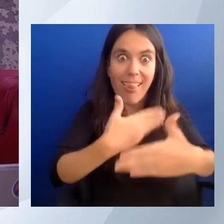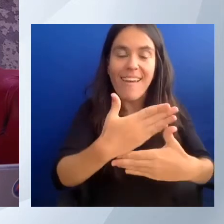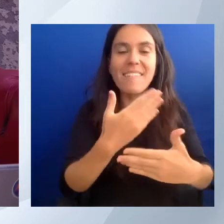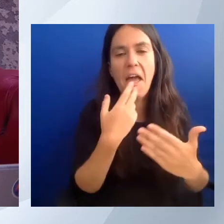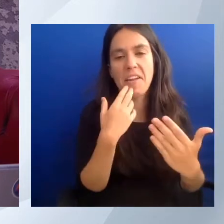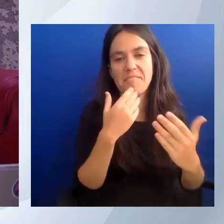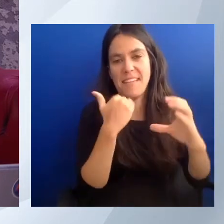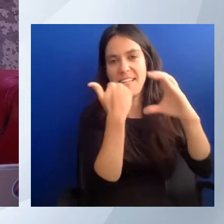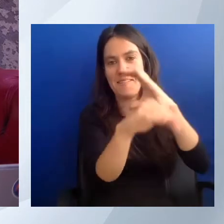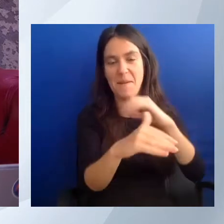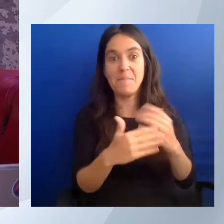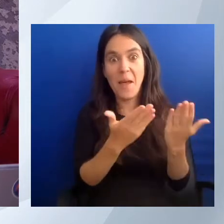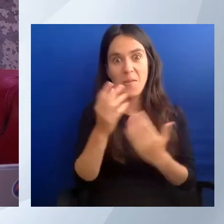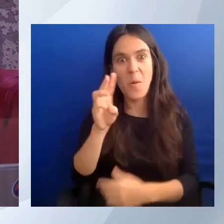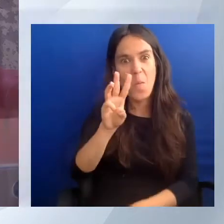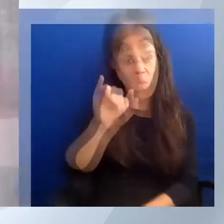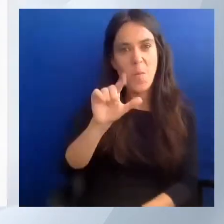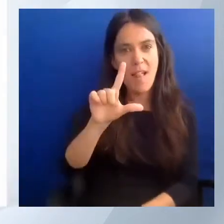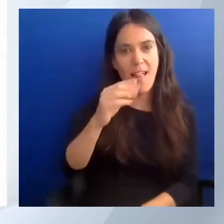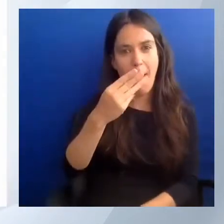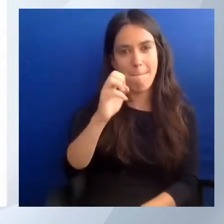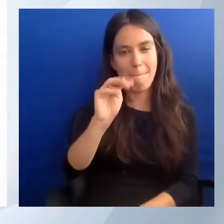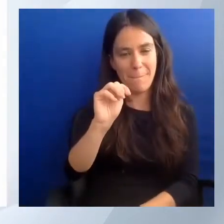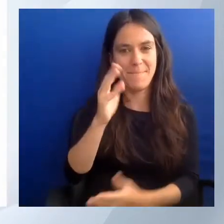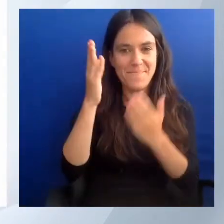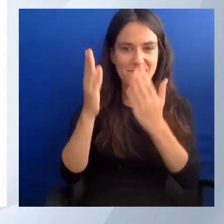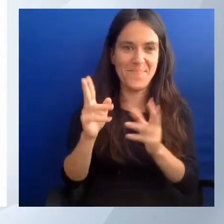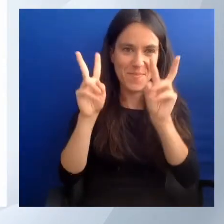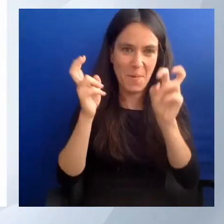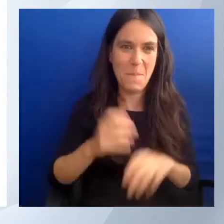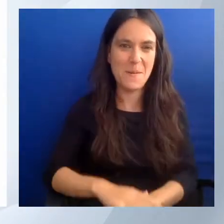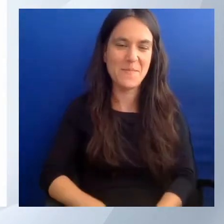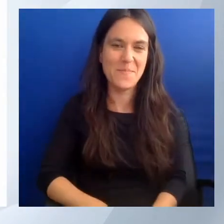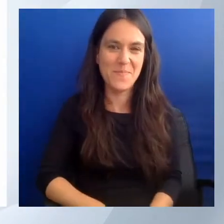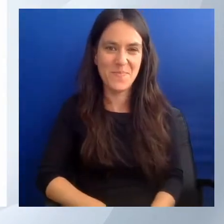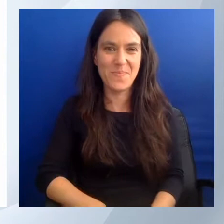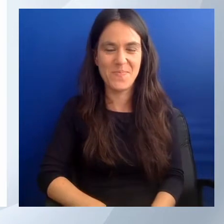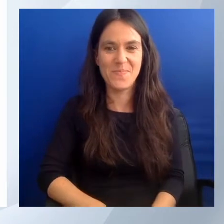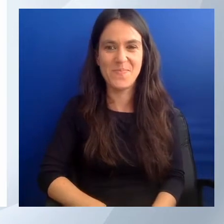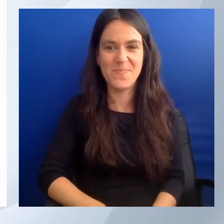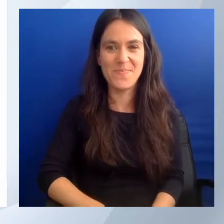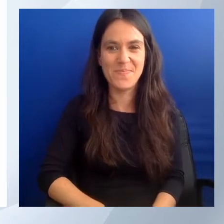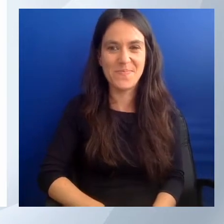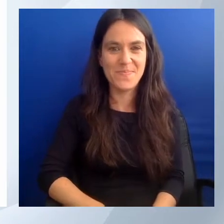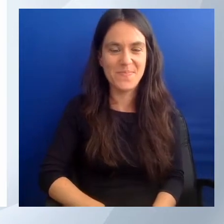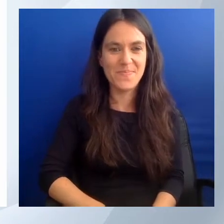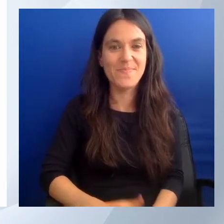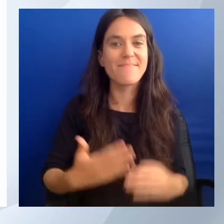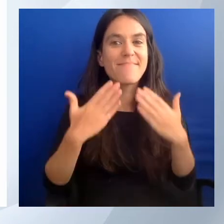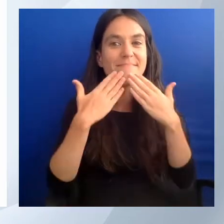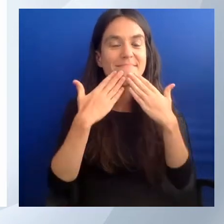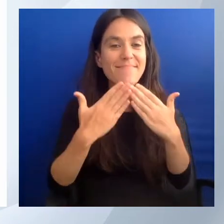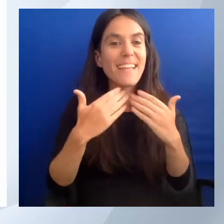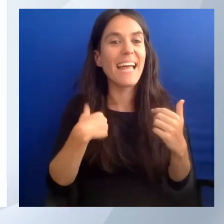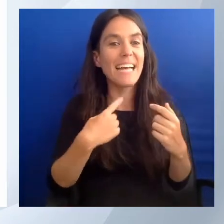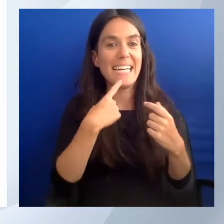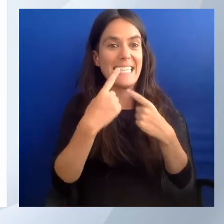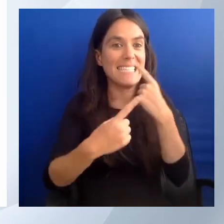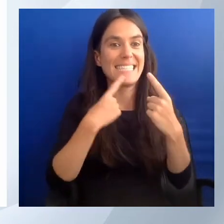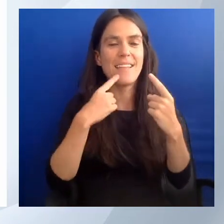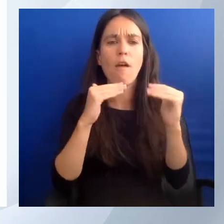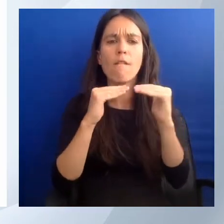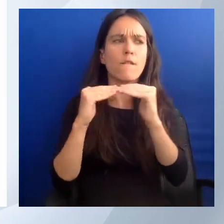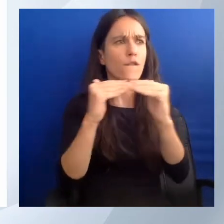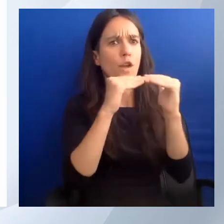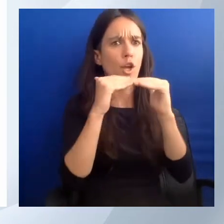Willem about Fairlearn. Go ahead. Thank you very much. So yeah, as I mentioned, my talk is about Fairlearn, the